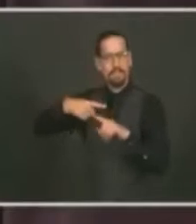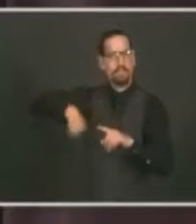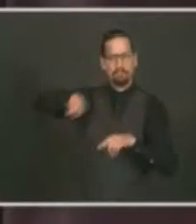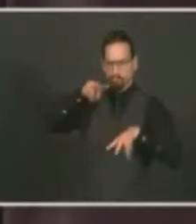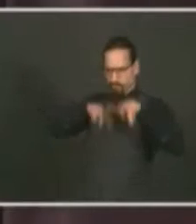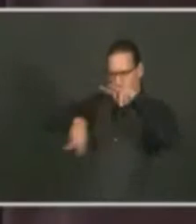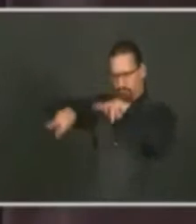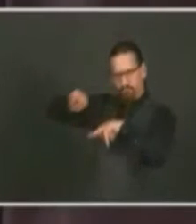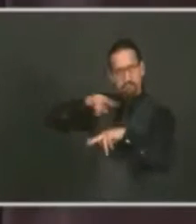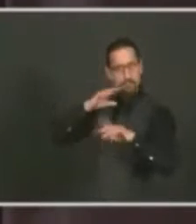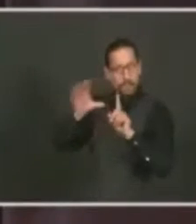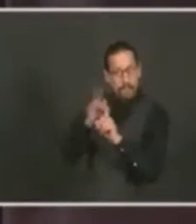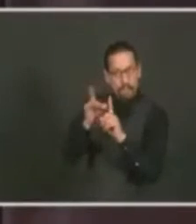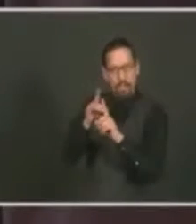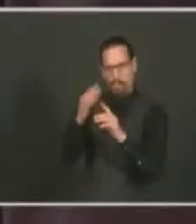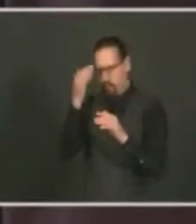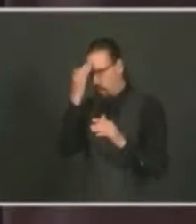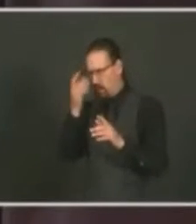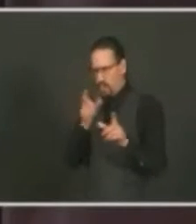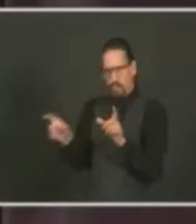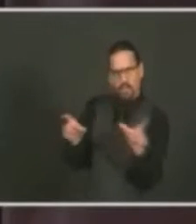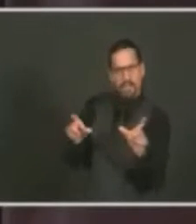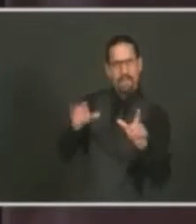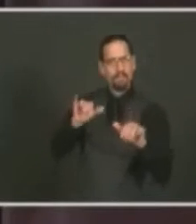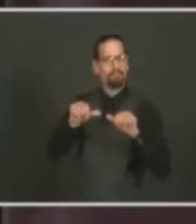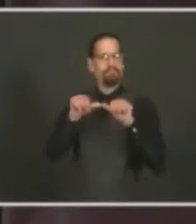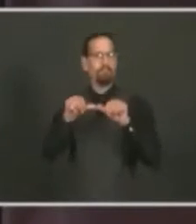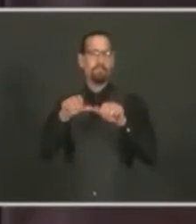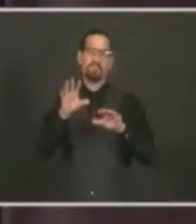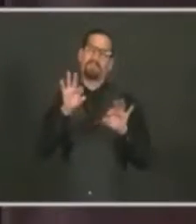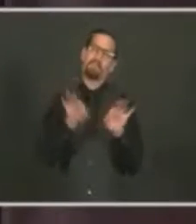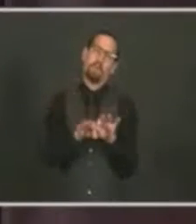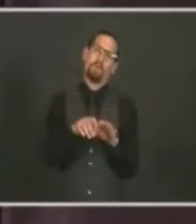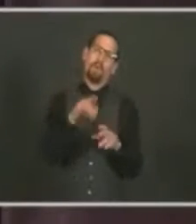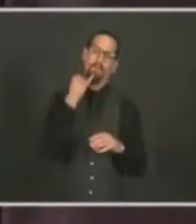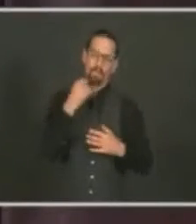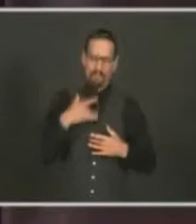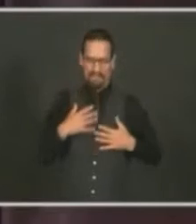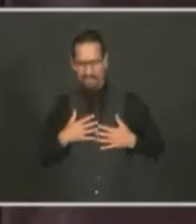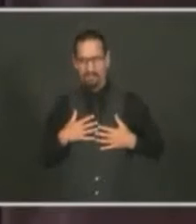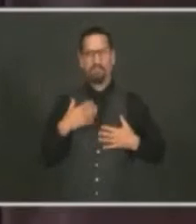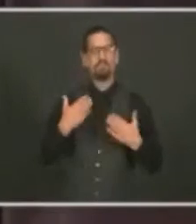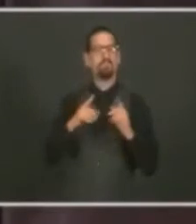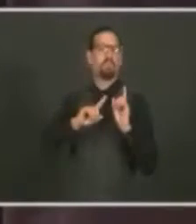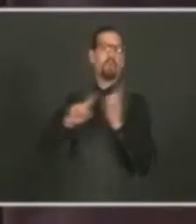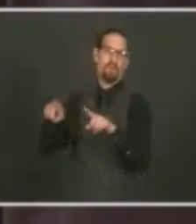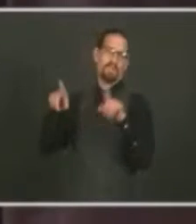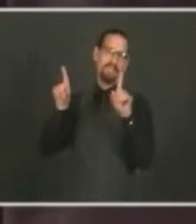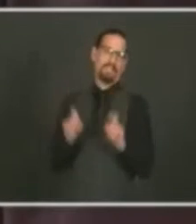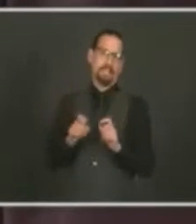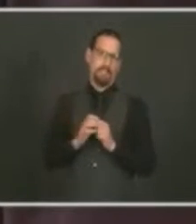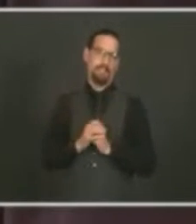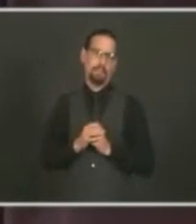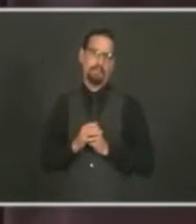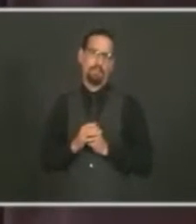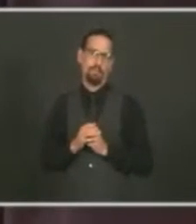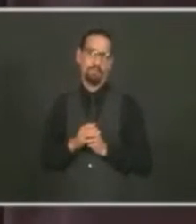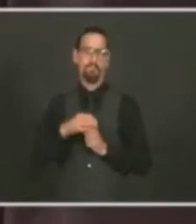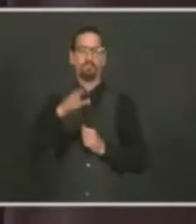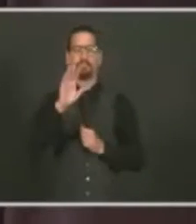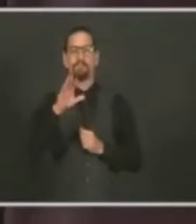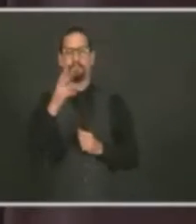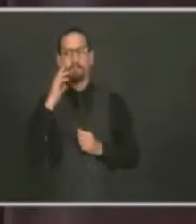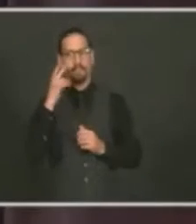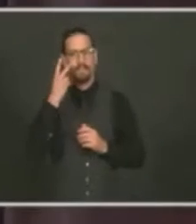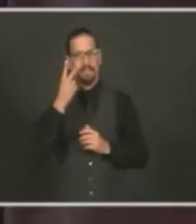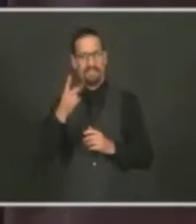involved in enabling so many tests. As you can see from the screen in front of you, and if you look at